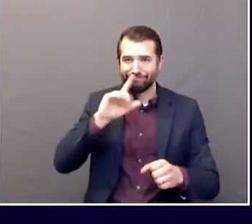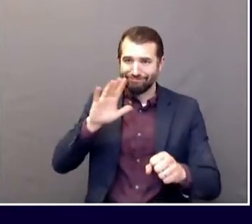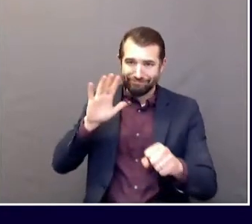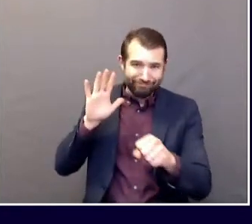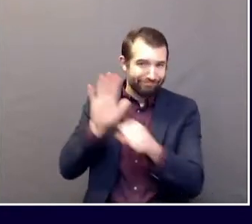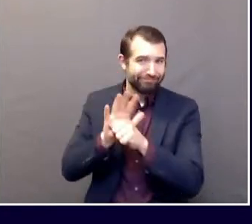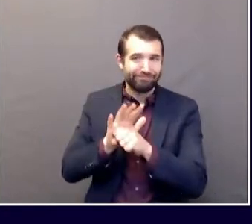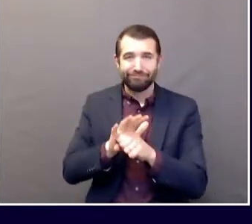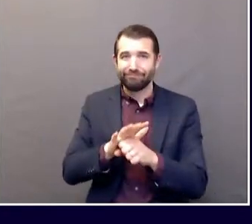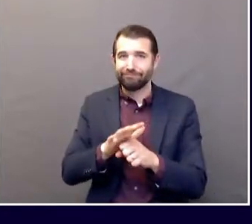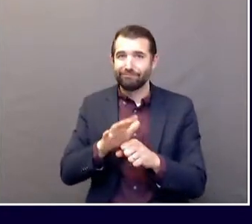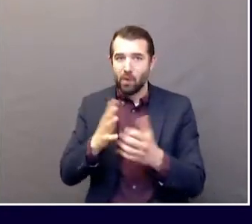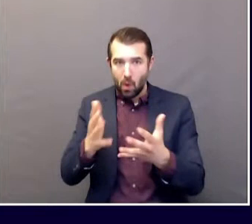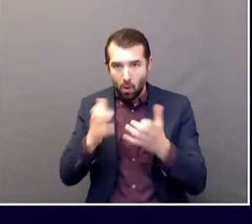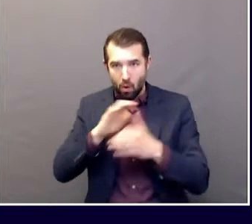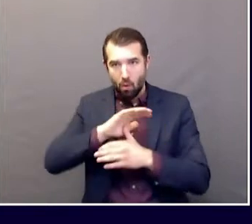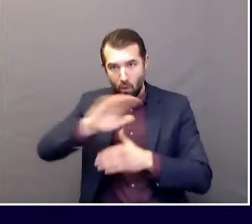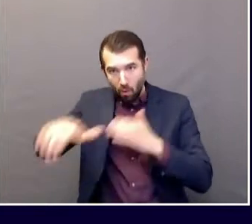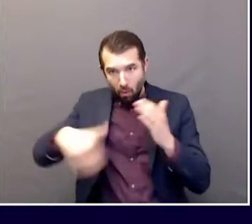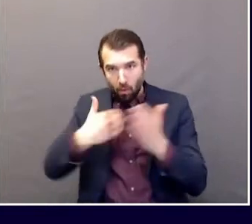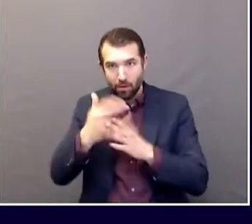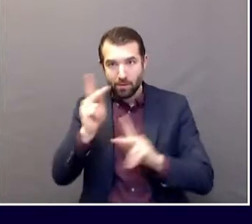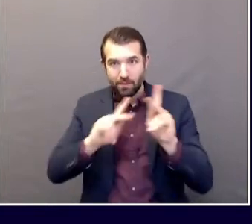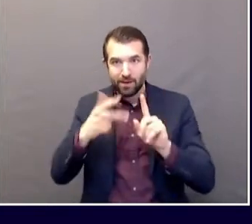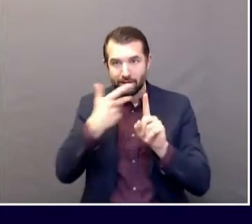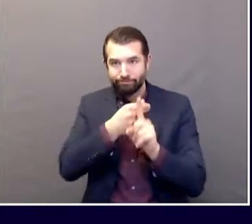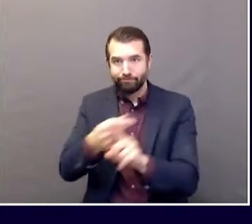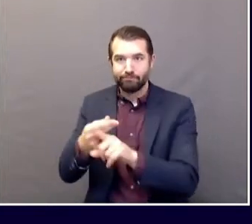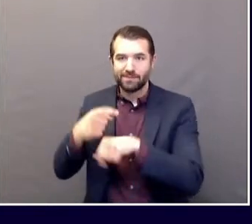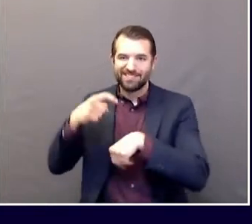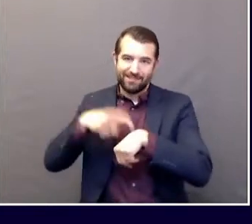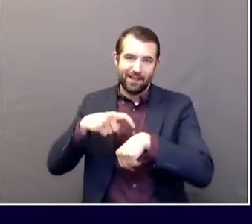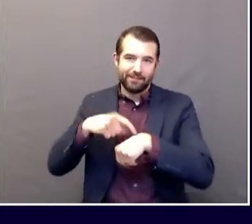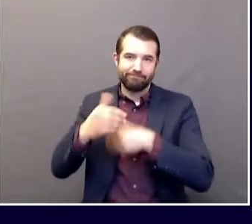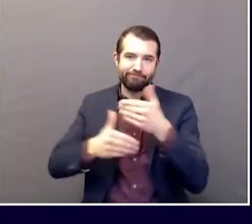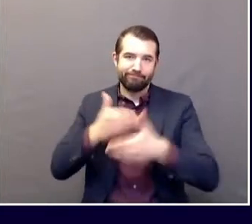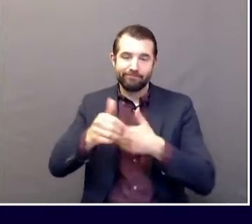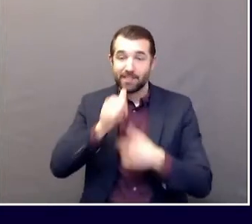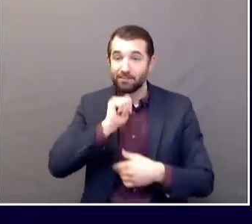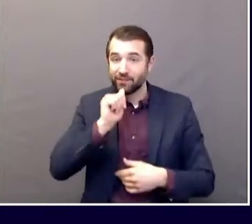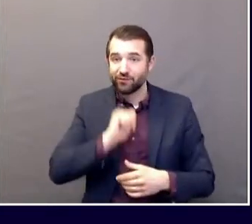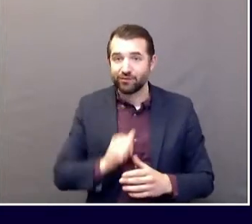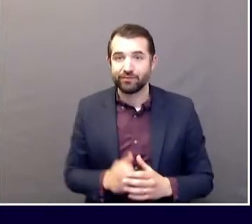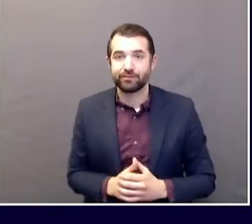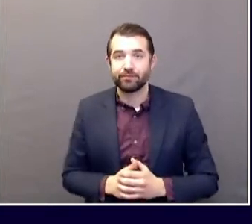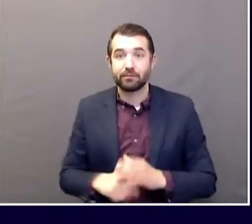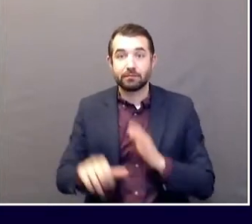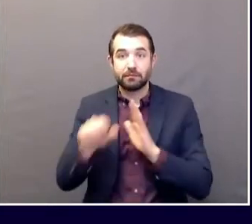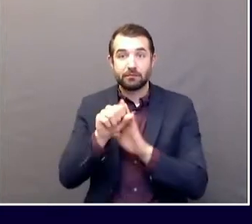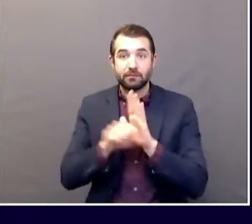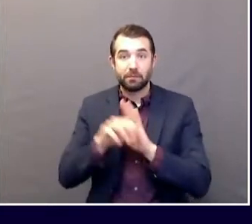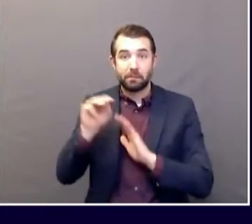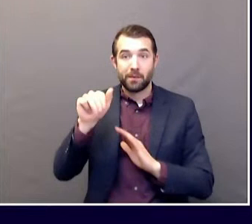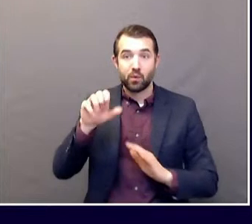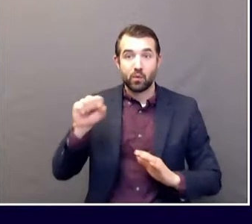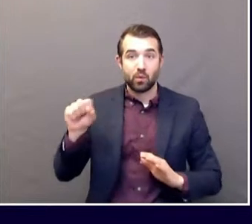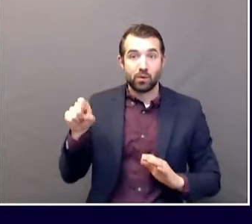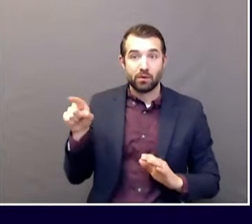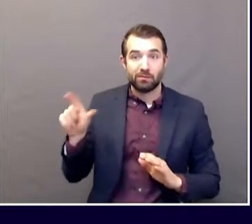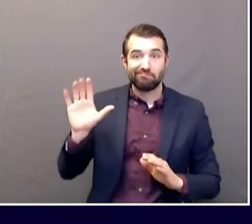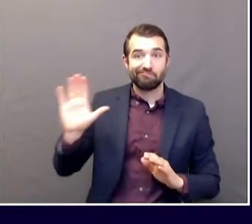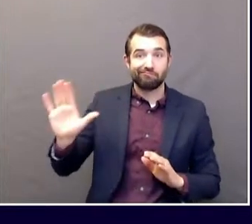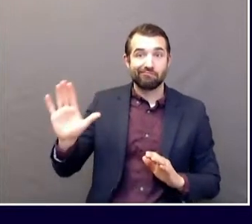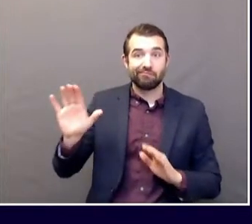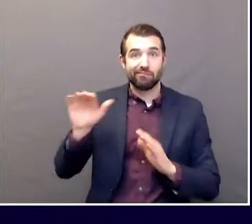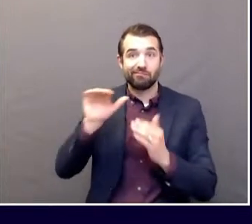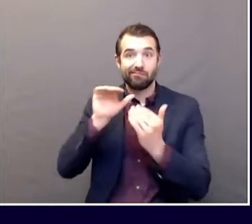there yet. Okay. Turning to the Massachusetts model, everybody's looking and seeing how it's going. There have been some